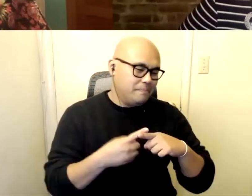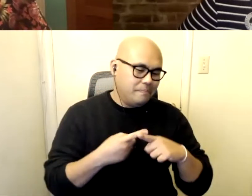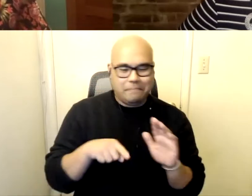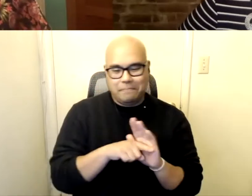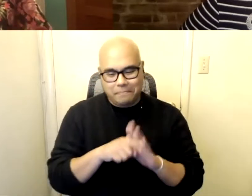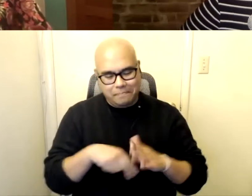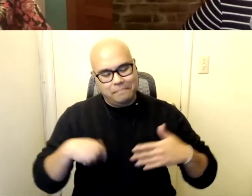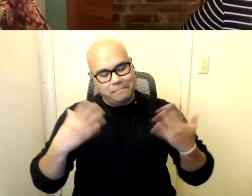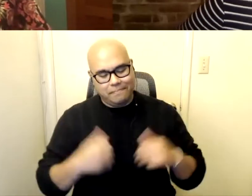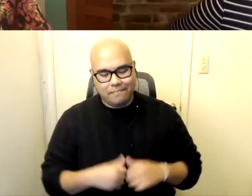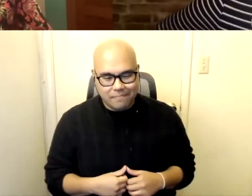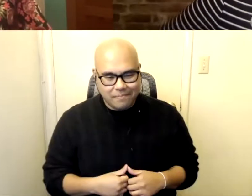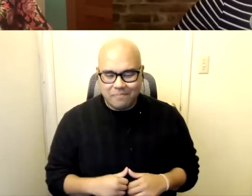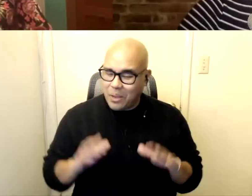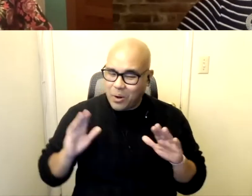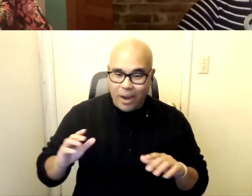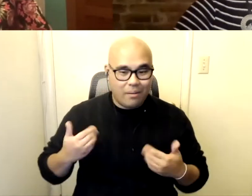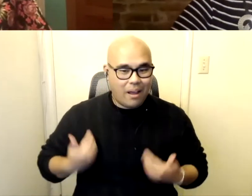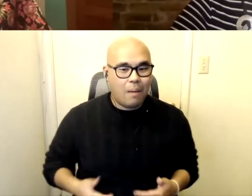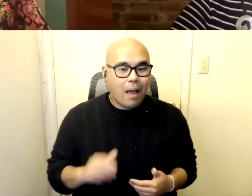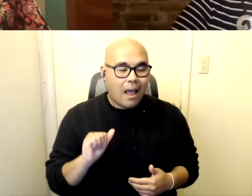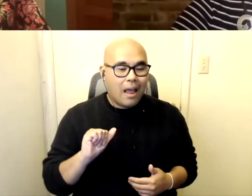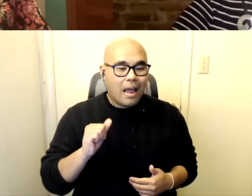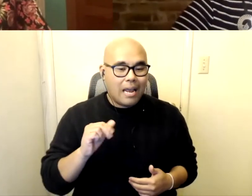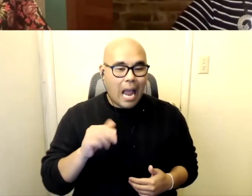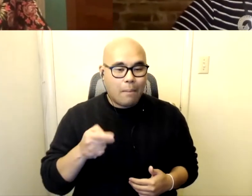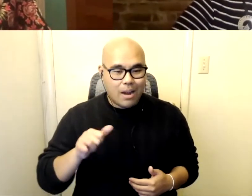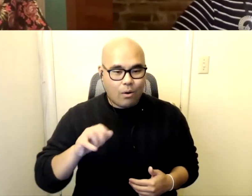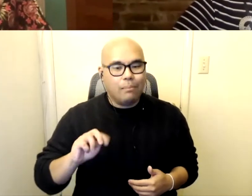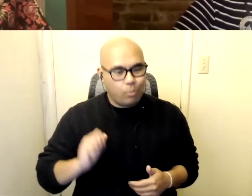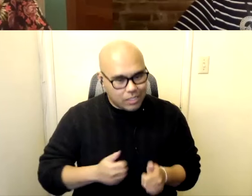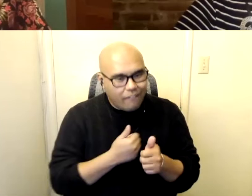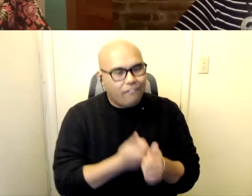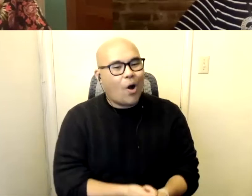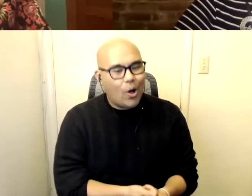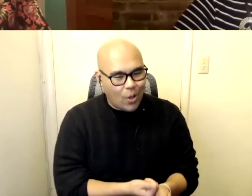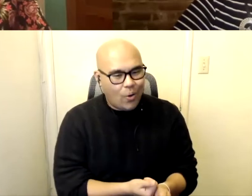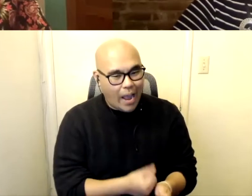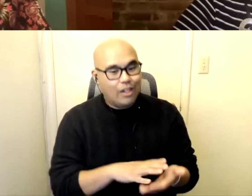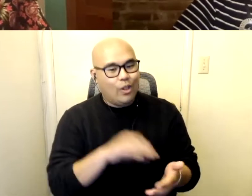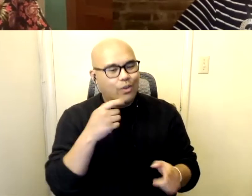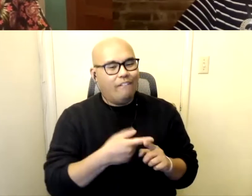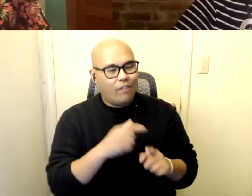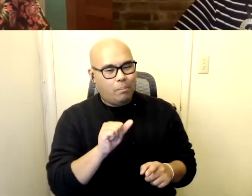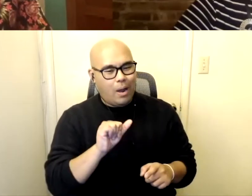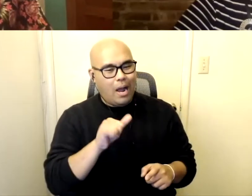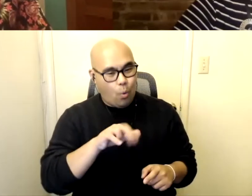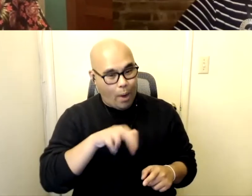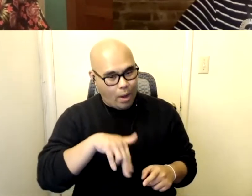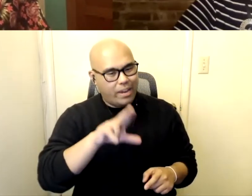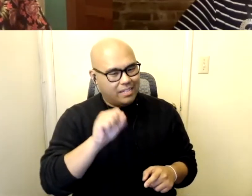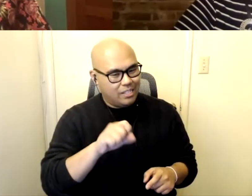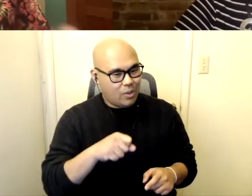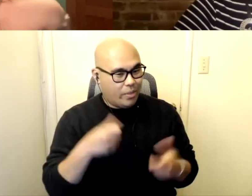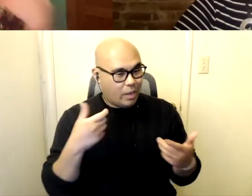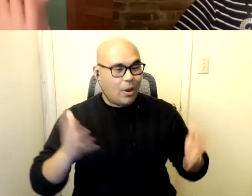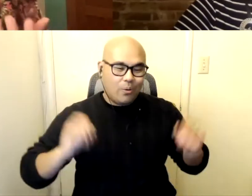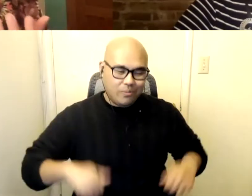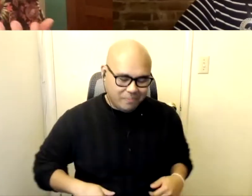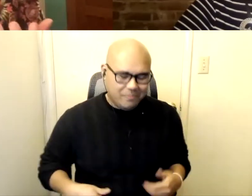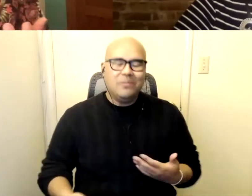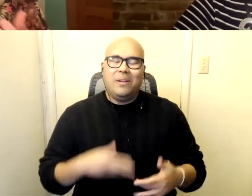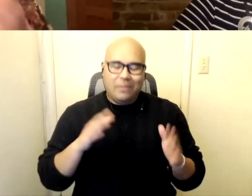great. yeah. I mean, as a Capricorn, I'm supposed to follow Aquarius and learn from Aquarius. So there we go.